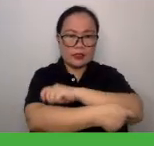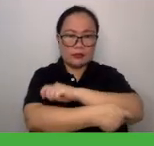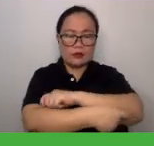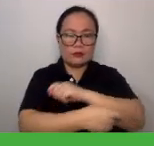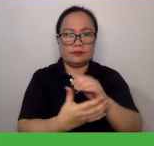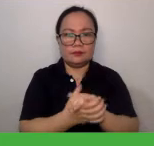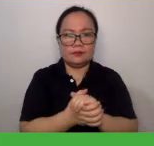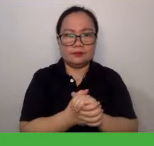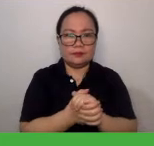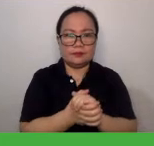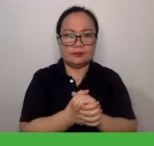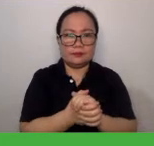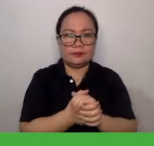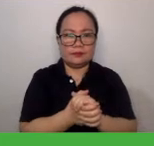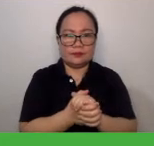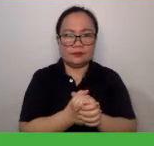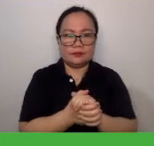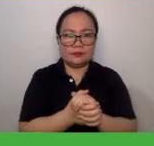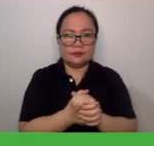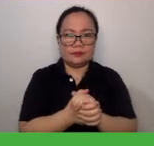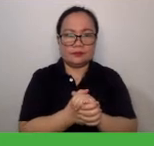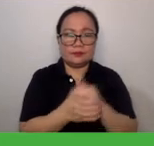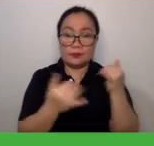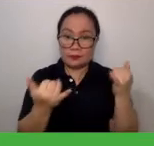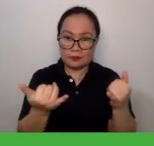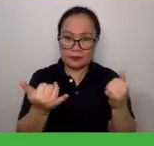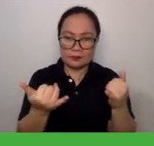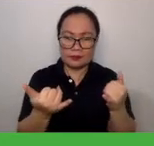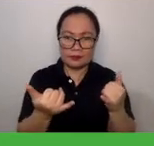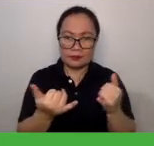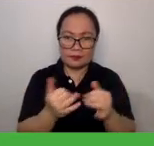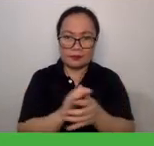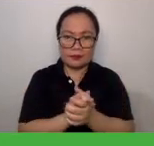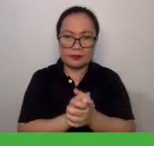1 foot, that is equivalent to 12 inches. Okay, now,